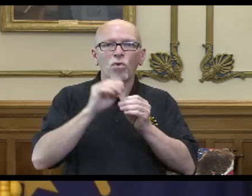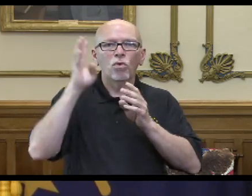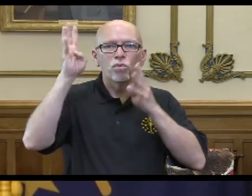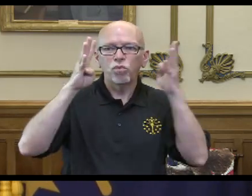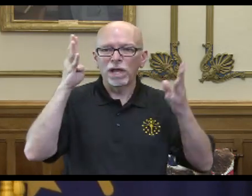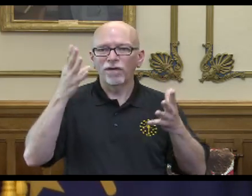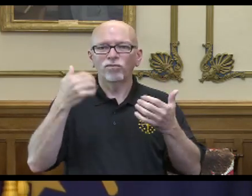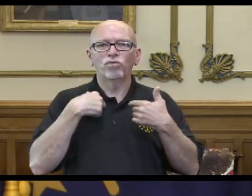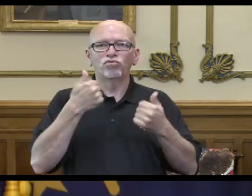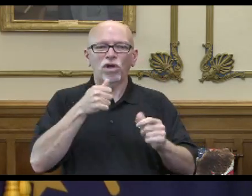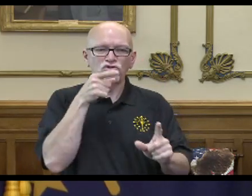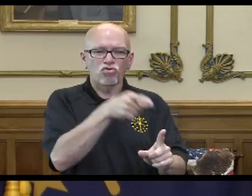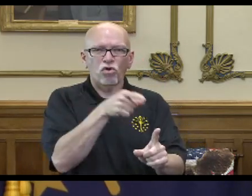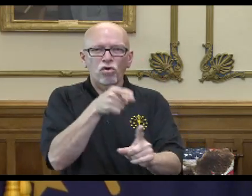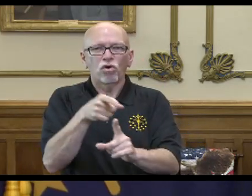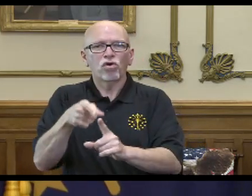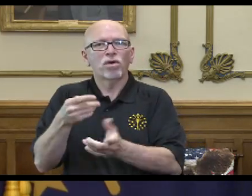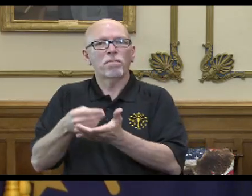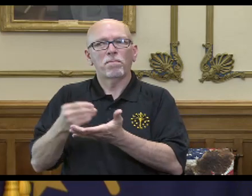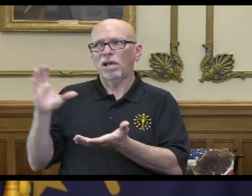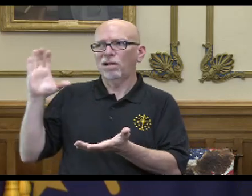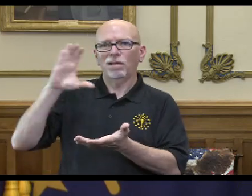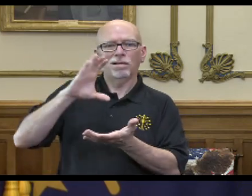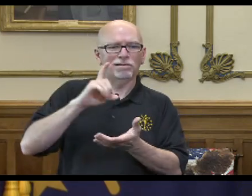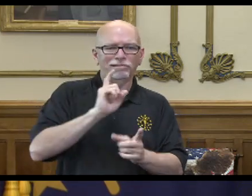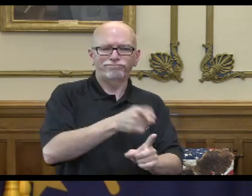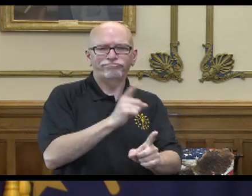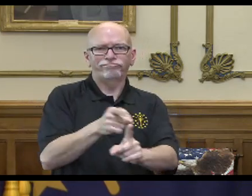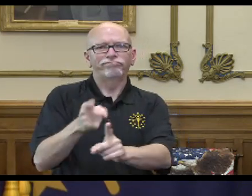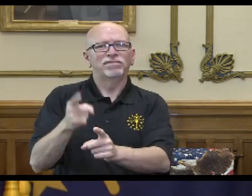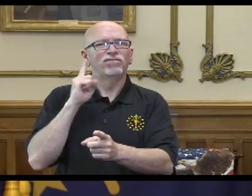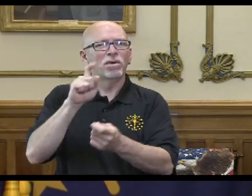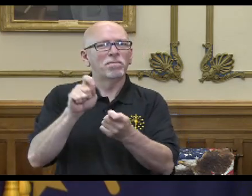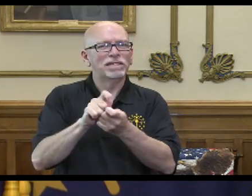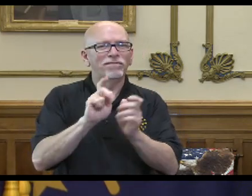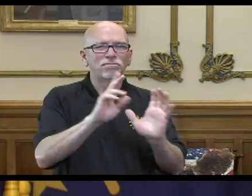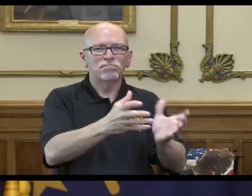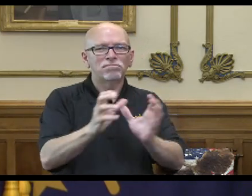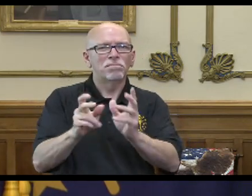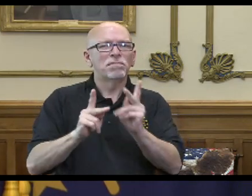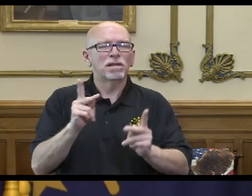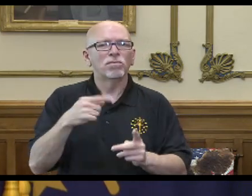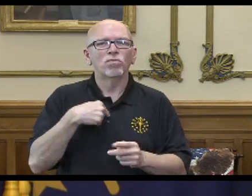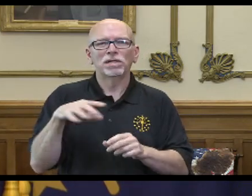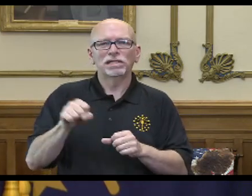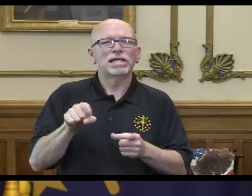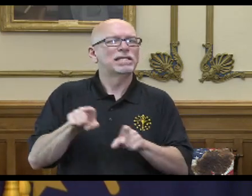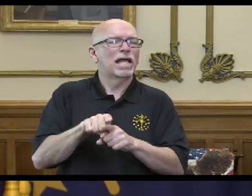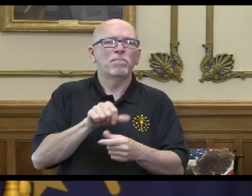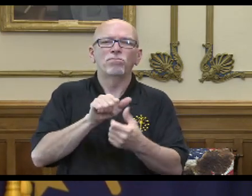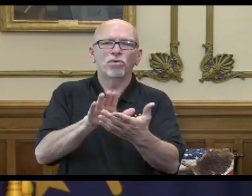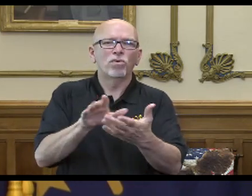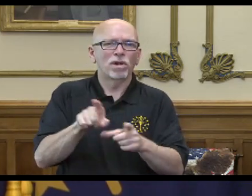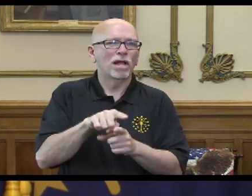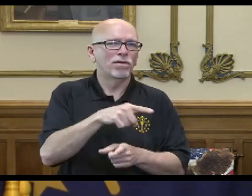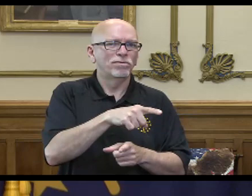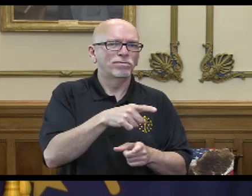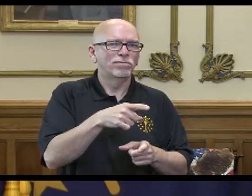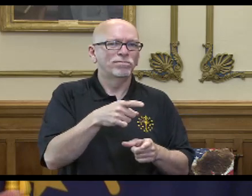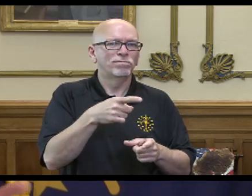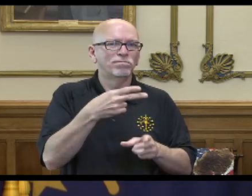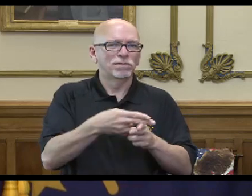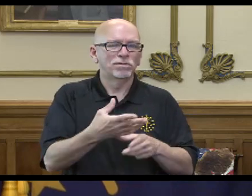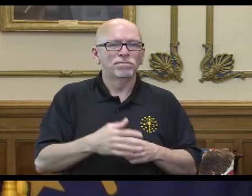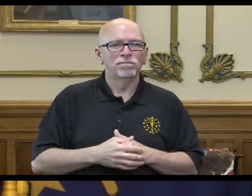and target where this funding, how it gets to people. And so we'll continue to take this very same approach as you roll out different